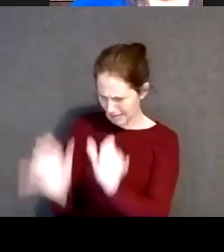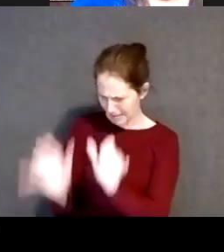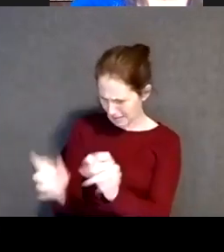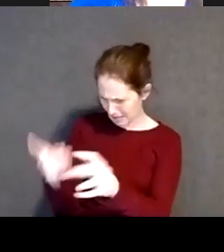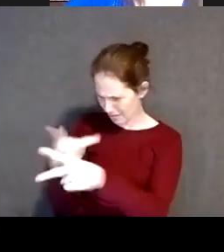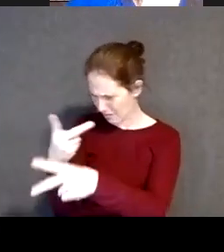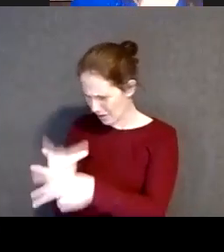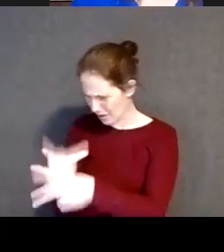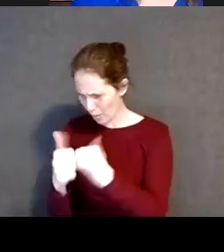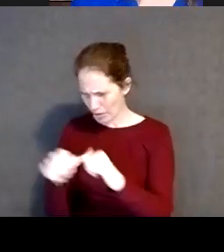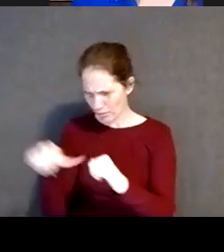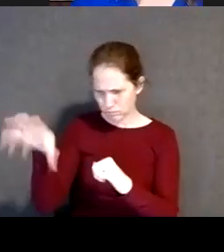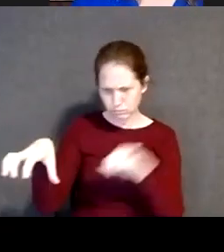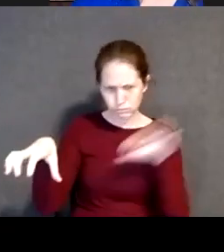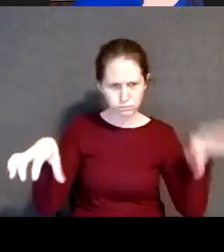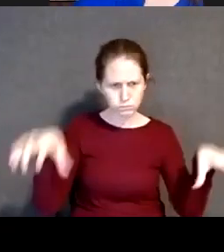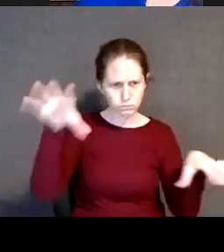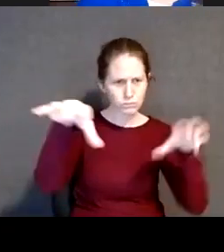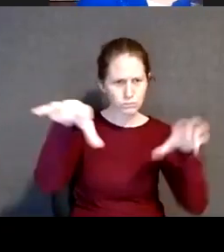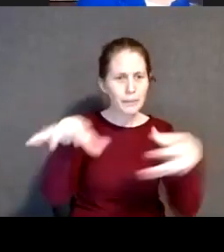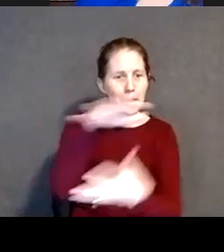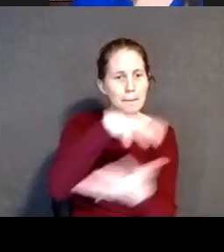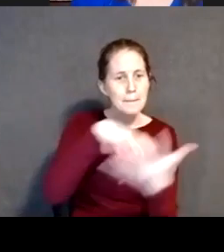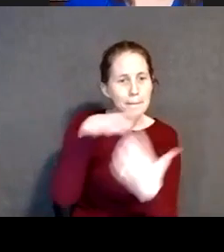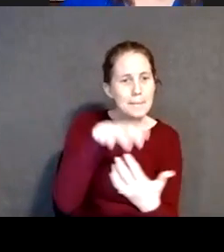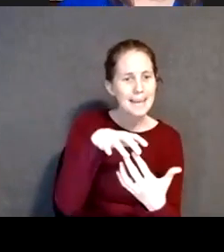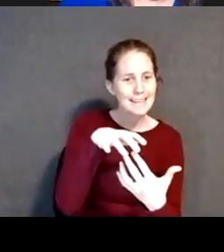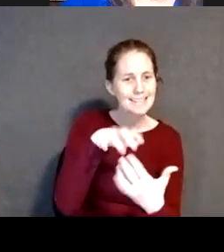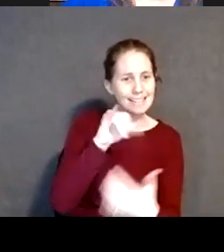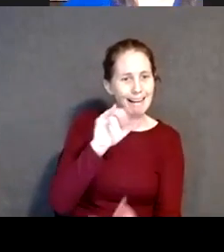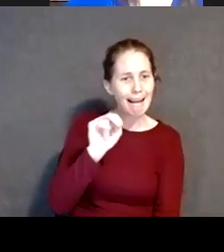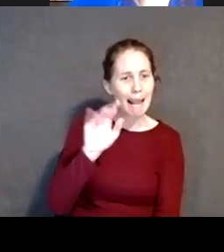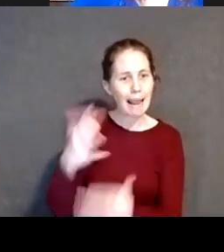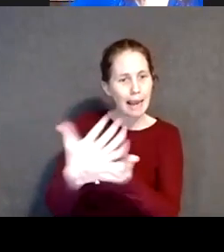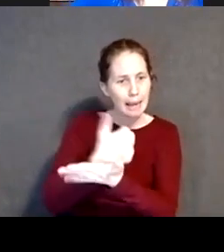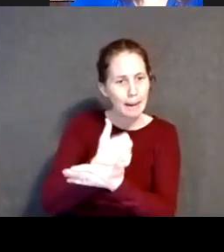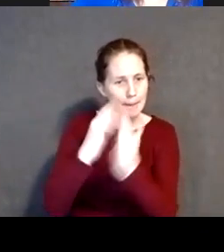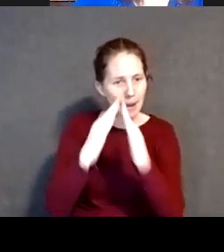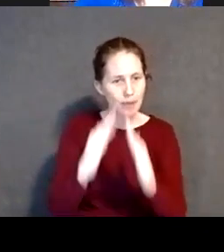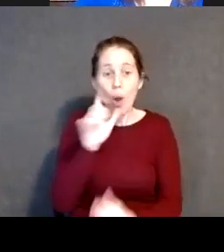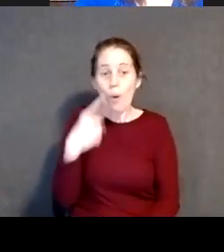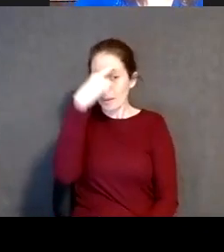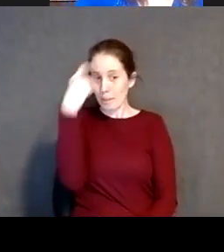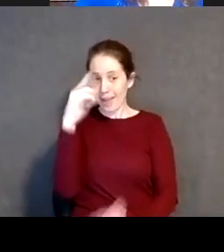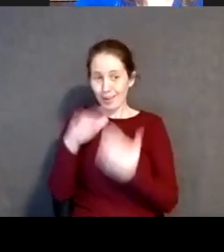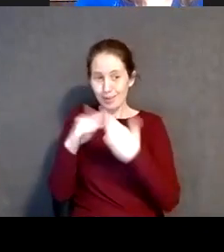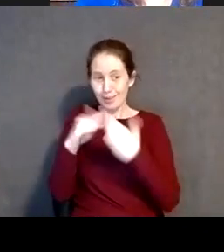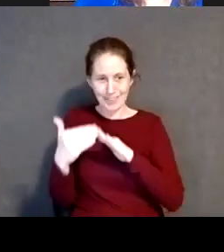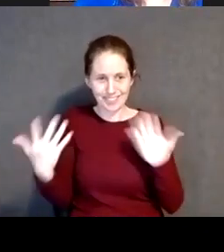We must build mixed income housing, not just in Black communities, but we must build mixed income